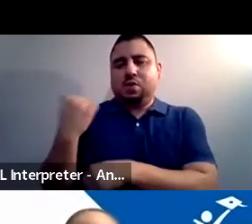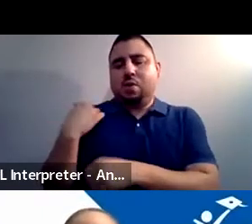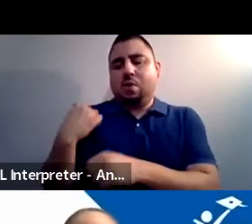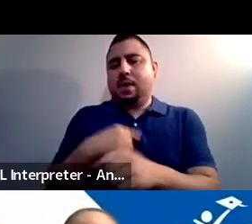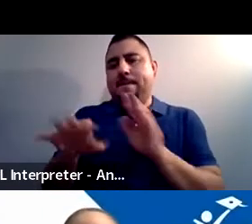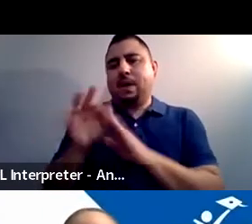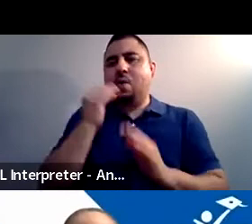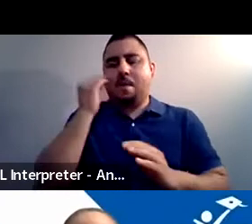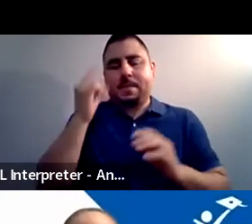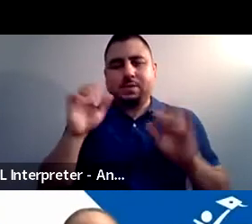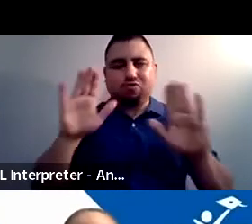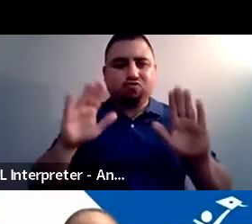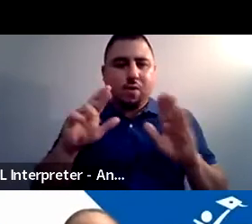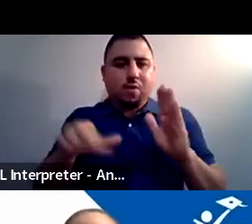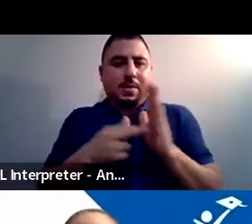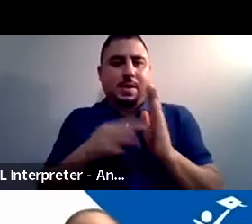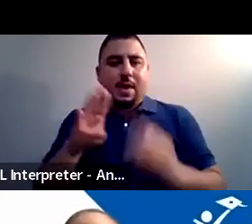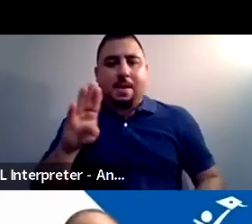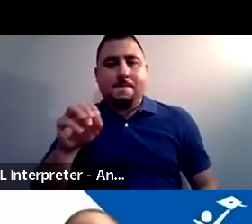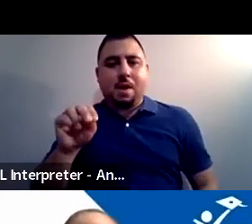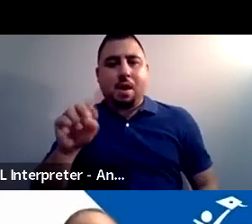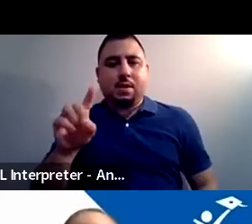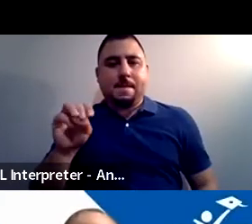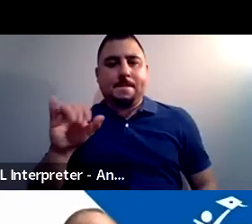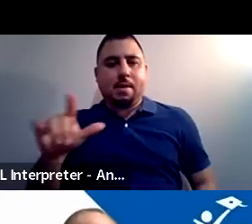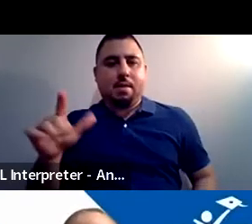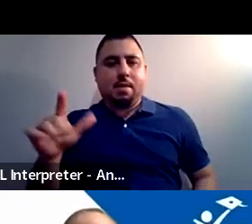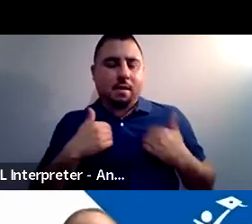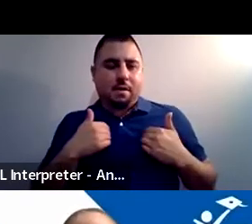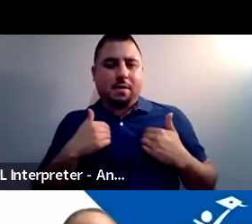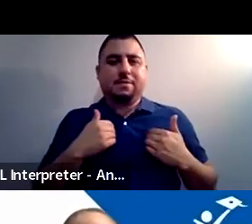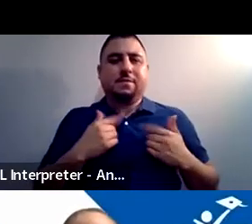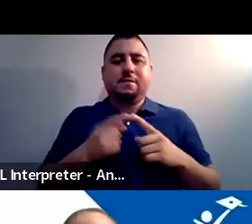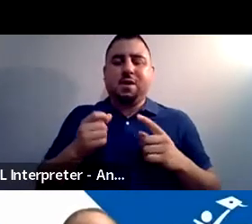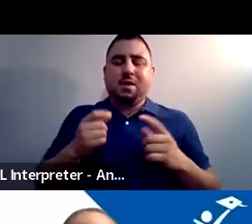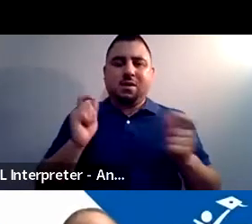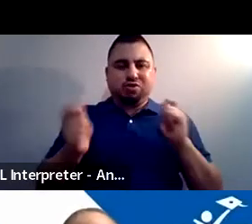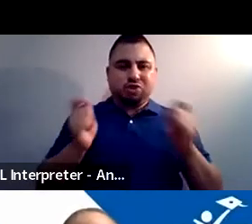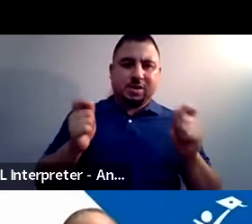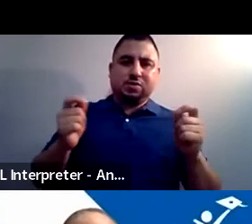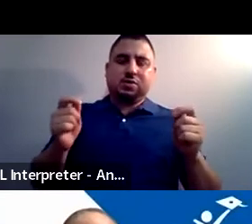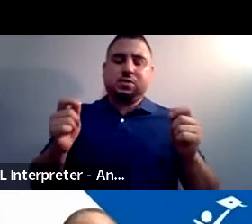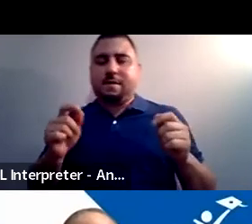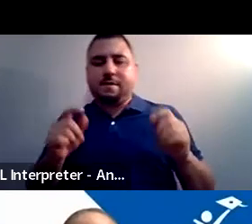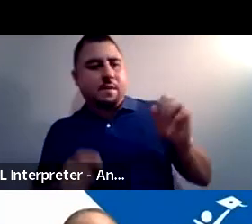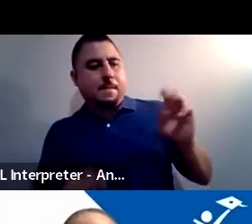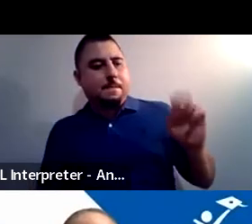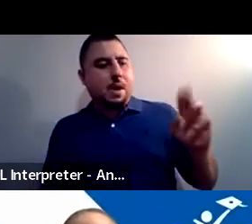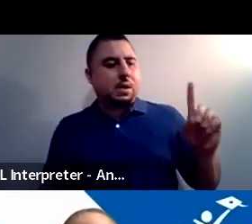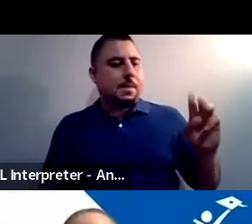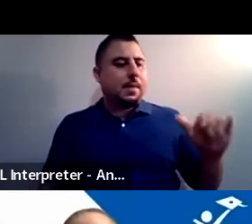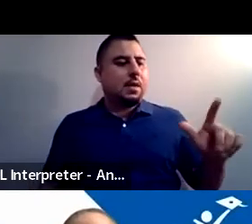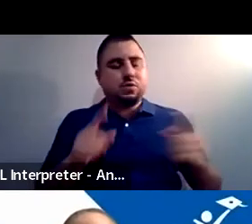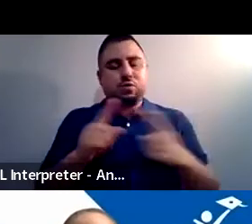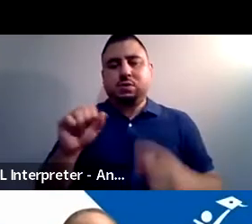home because of the great reputation that Bond Mill has. Aside from the drastic change in rating from Bond Mill to Scotchtown, I'm